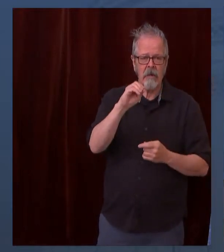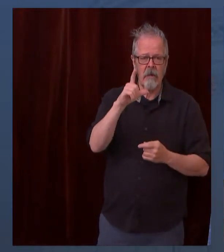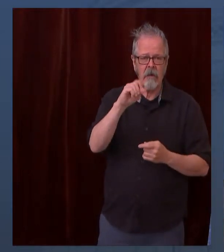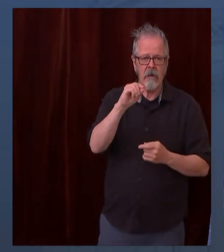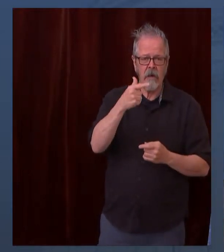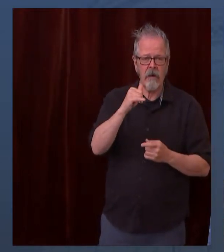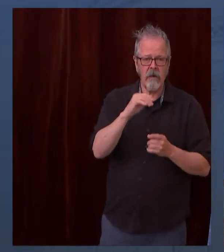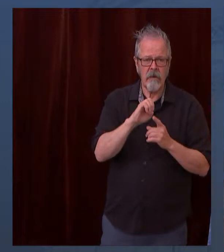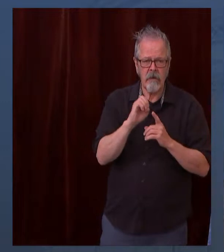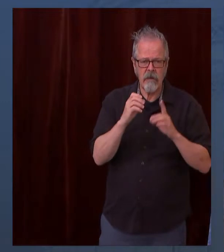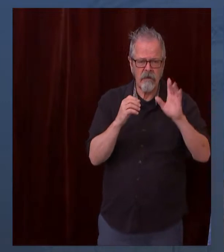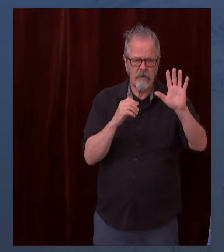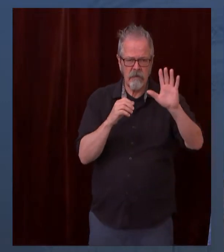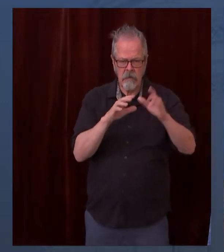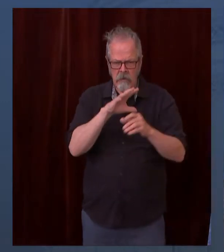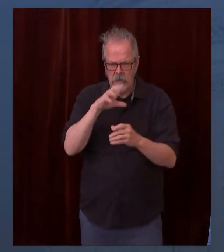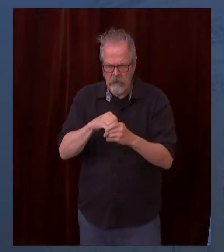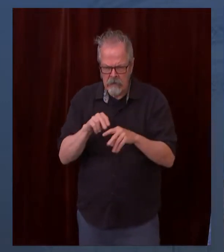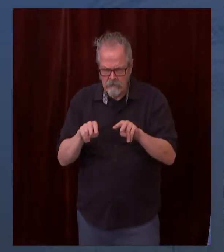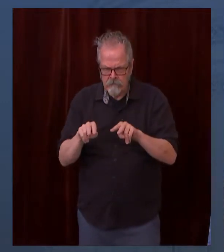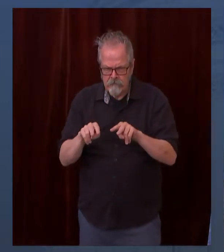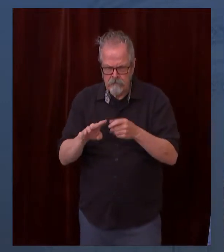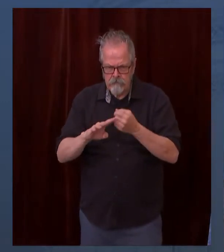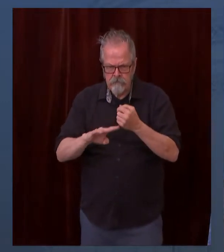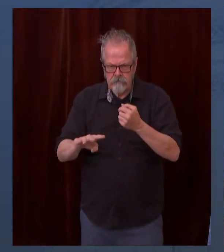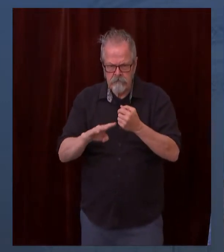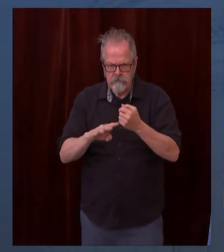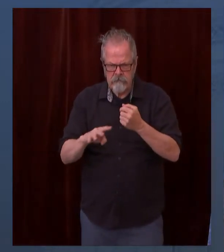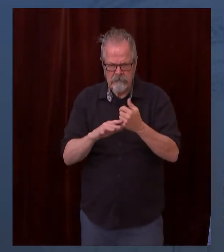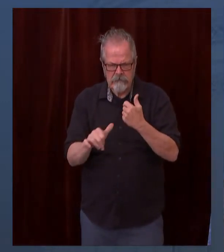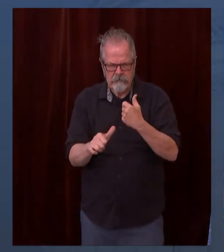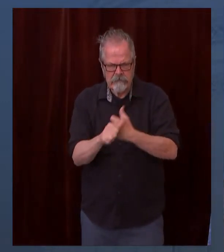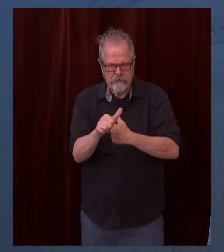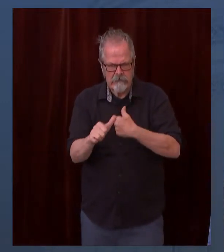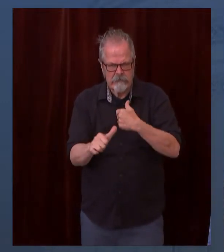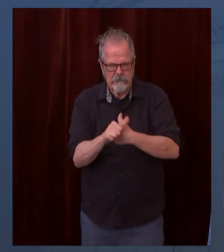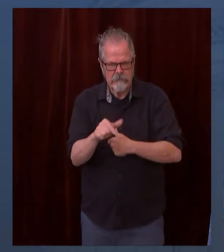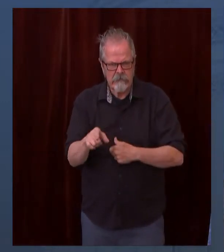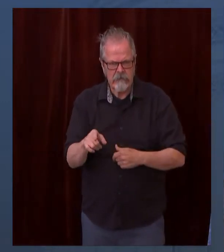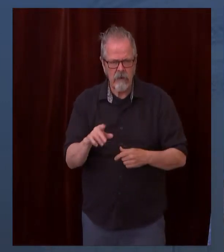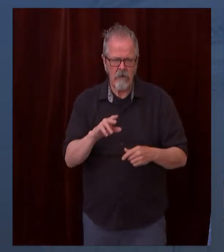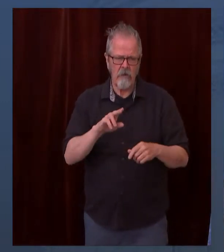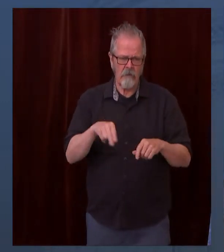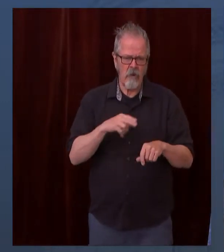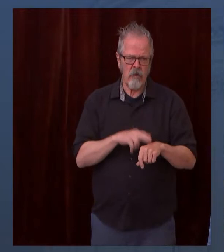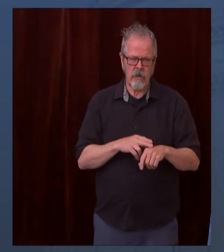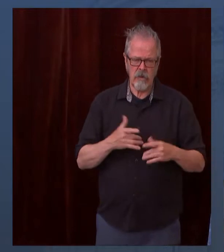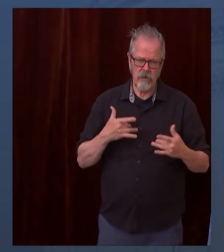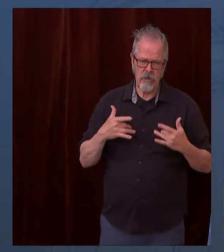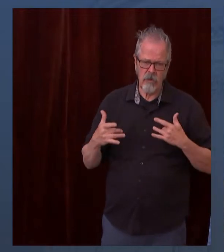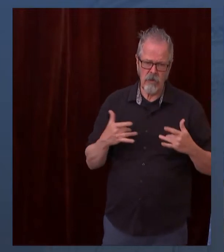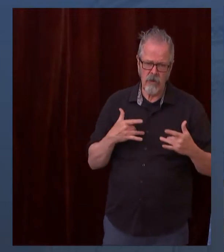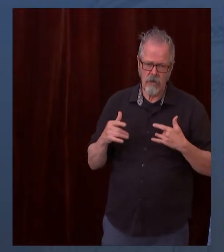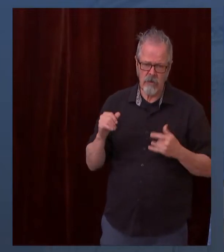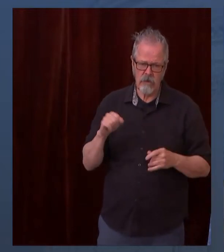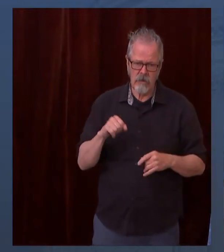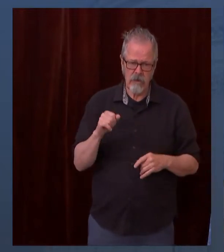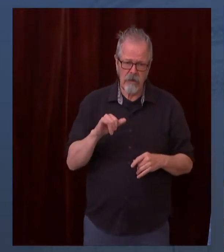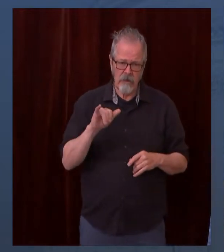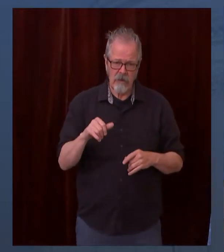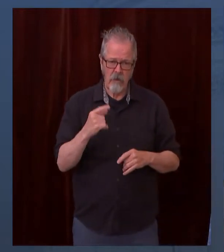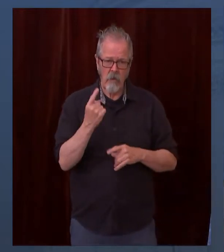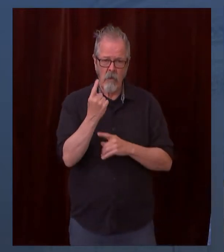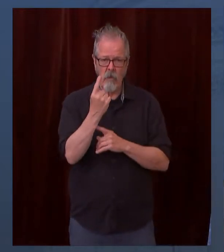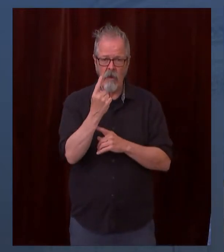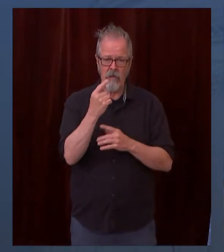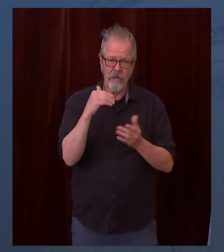ours because there have been previous thousands of gallons of waste. I'm advised this is about 1,300 gallons that has been